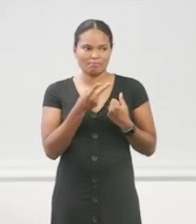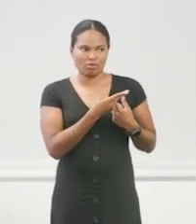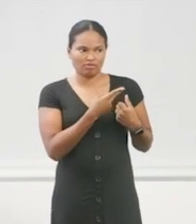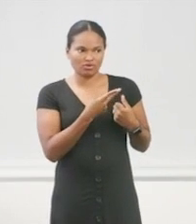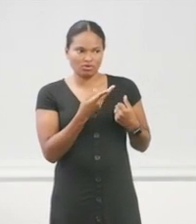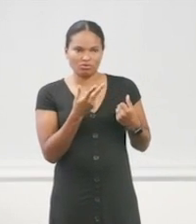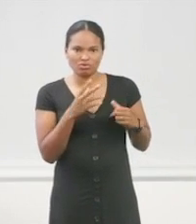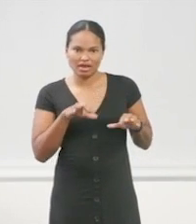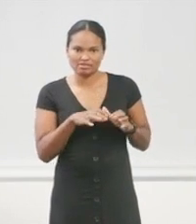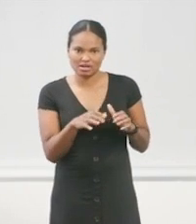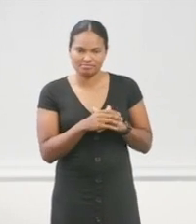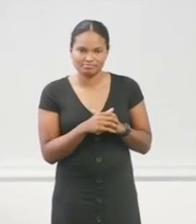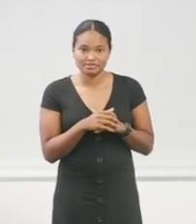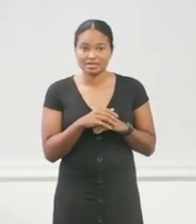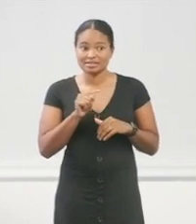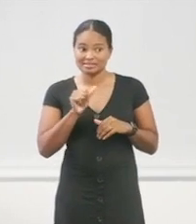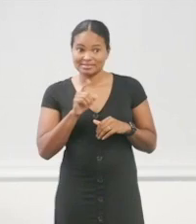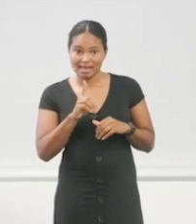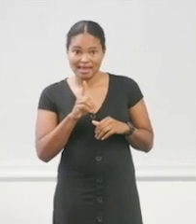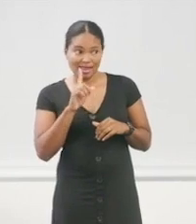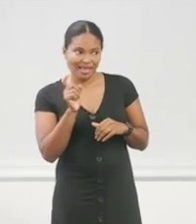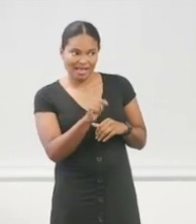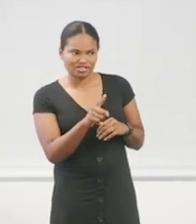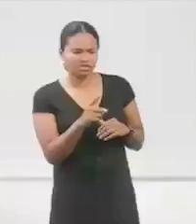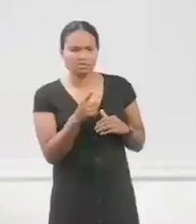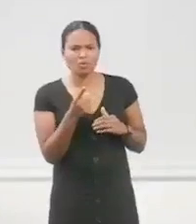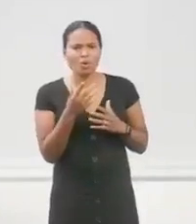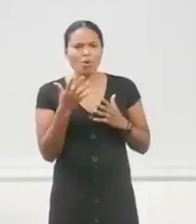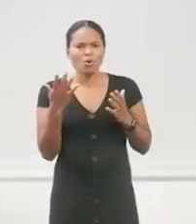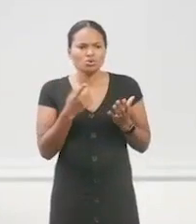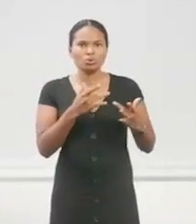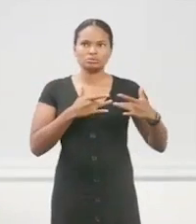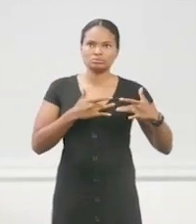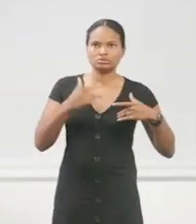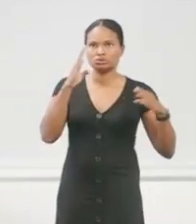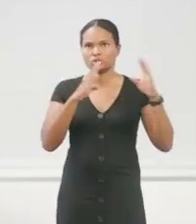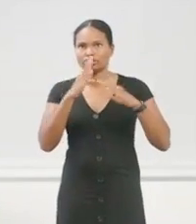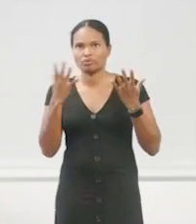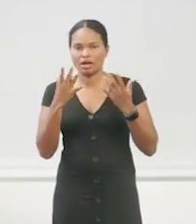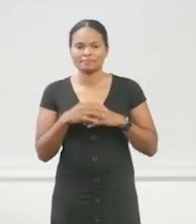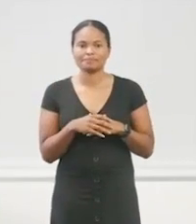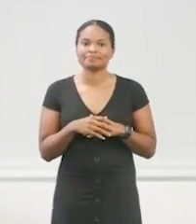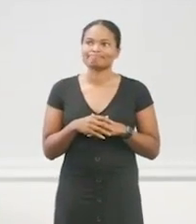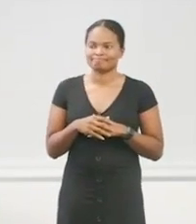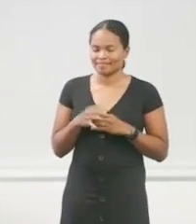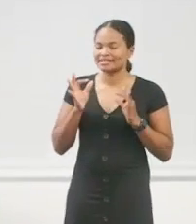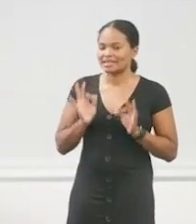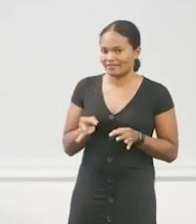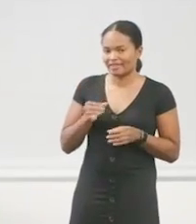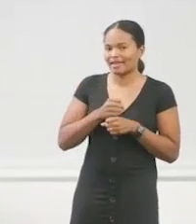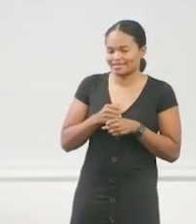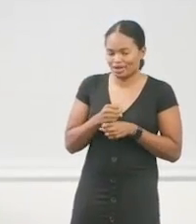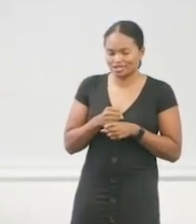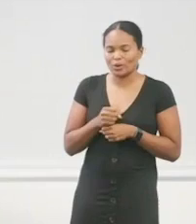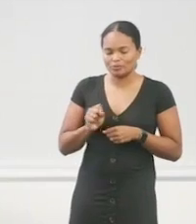Tad, I have to ask you, what keeps you up at night? Yeah. Well, definitely espresso that I use throughout the day, and